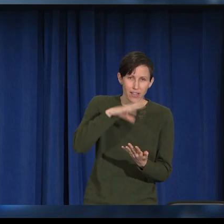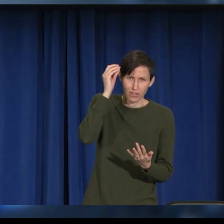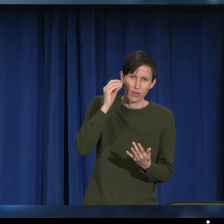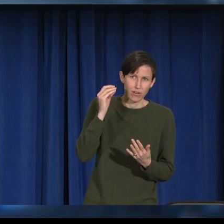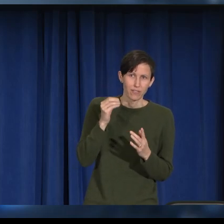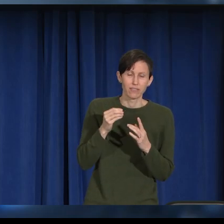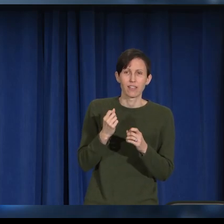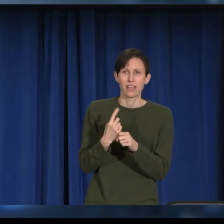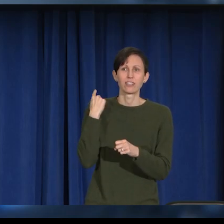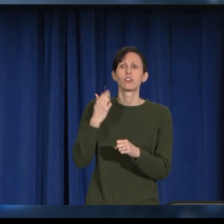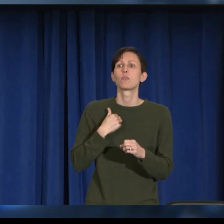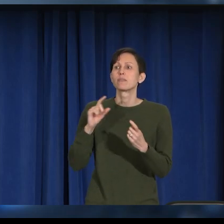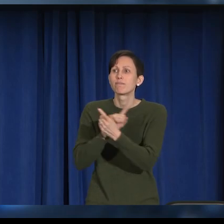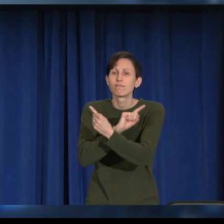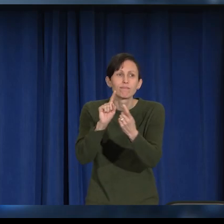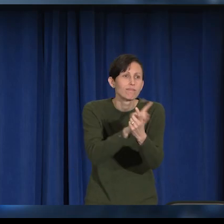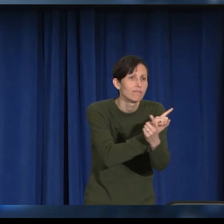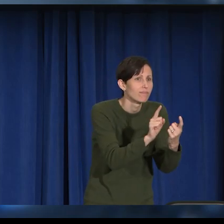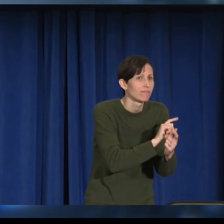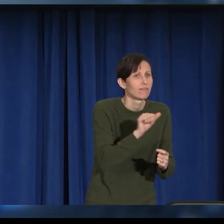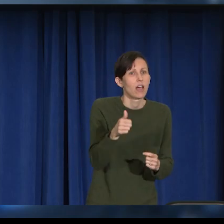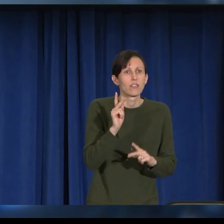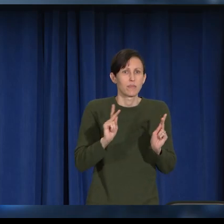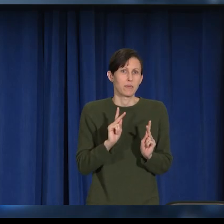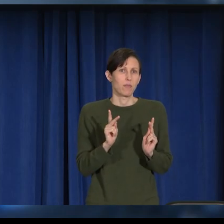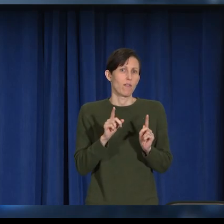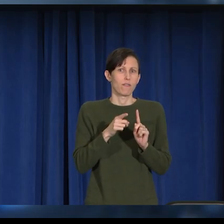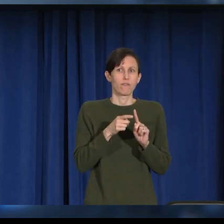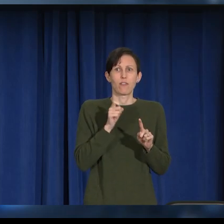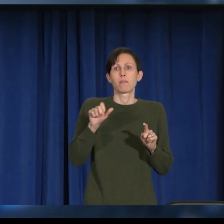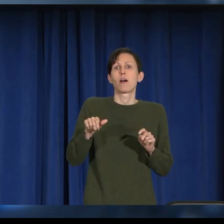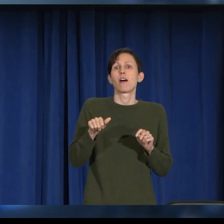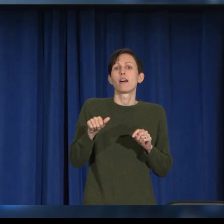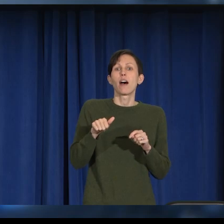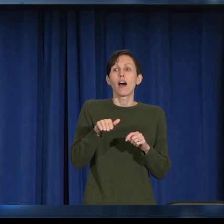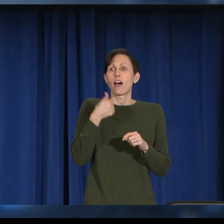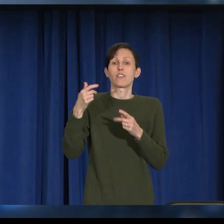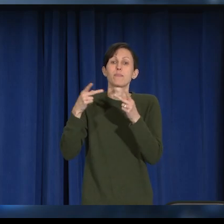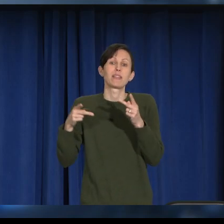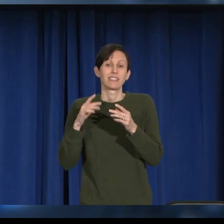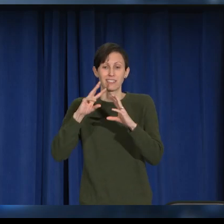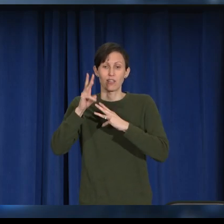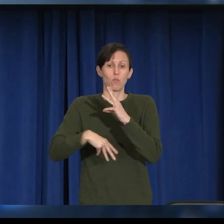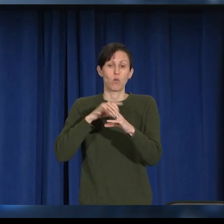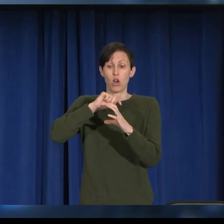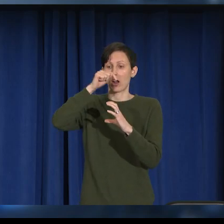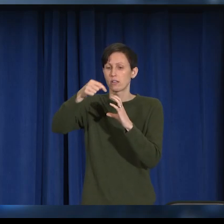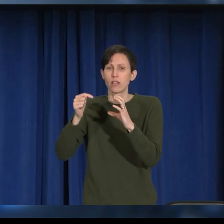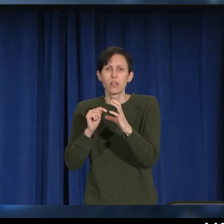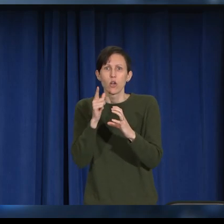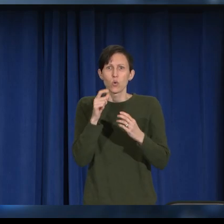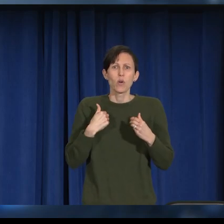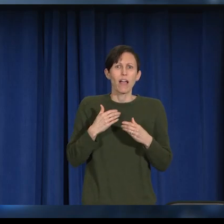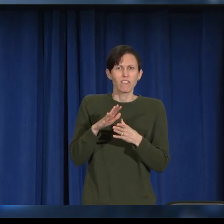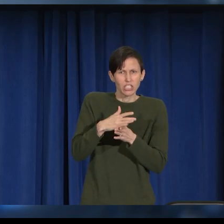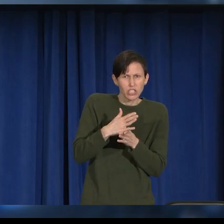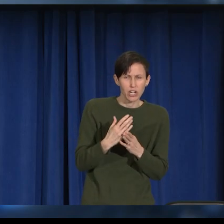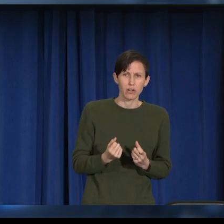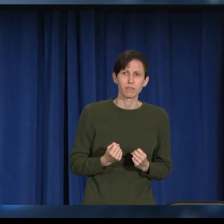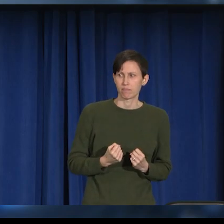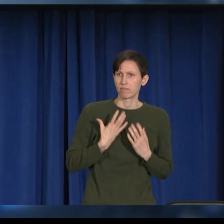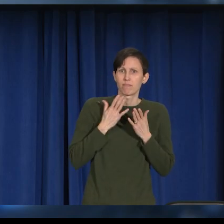was meeting other people, as I said, around the world who had this shared passion. And it's just been so exciting. And I think Sandy and